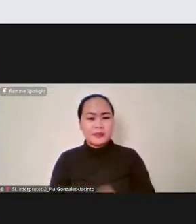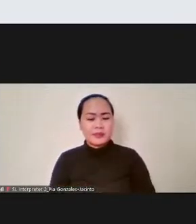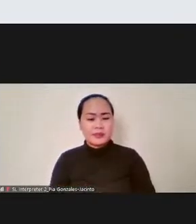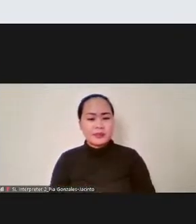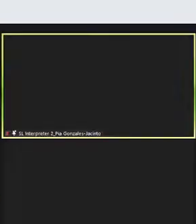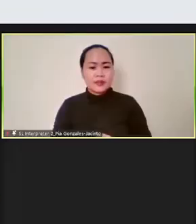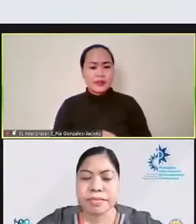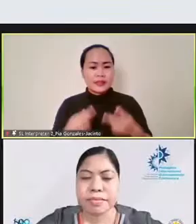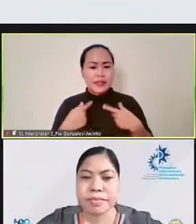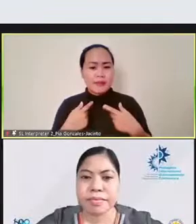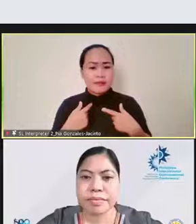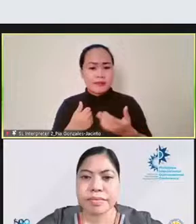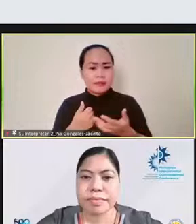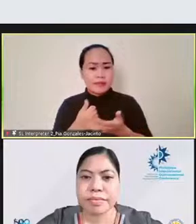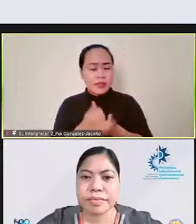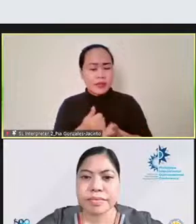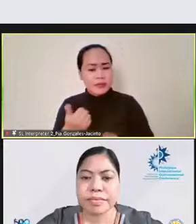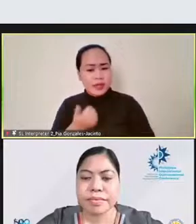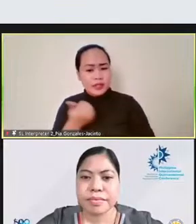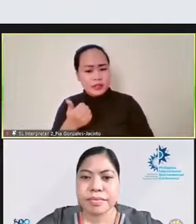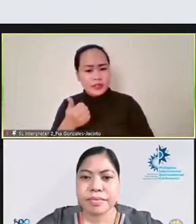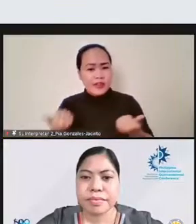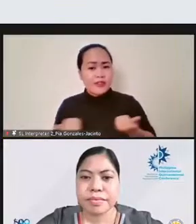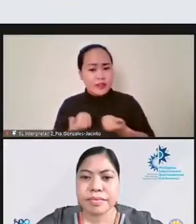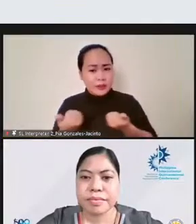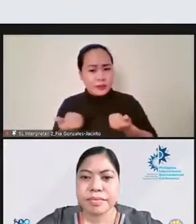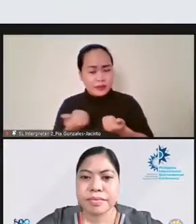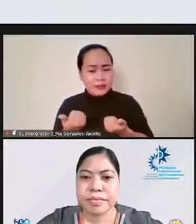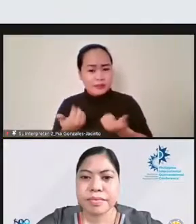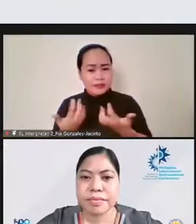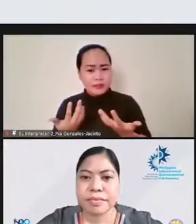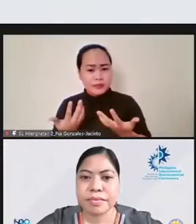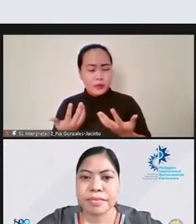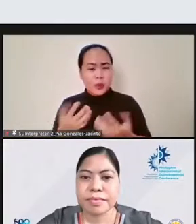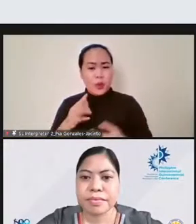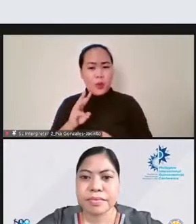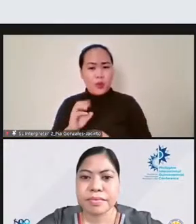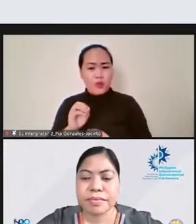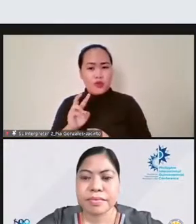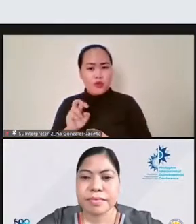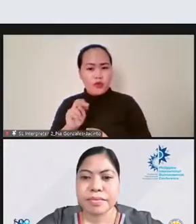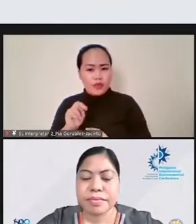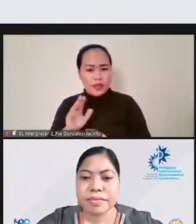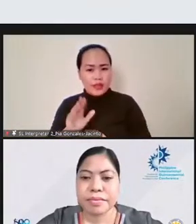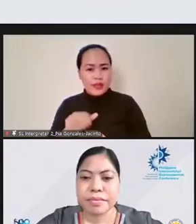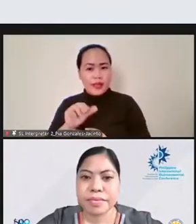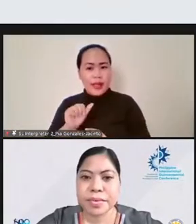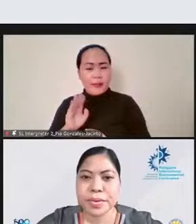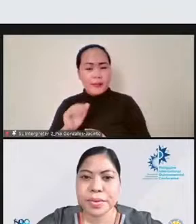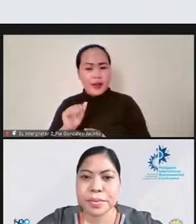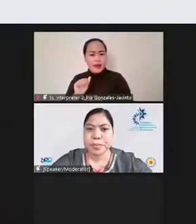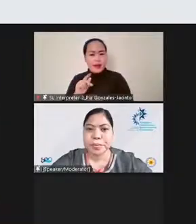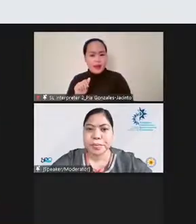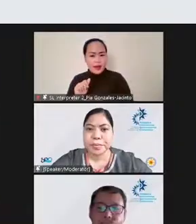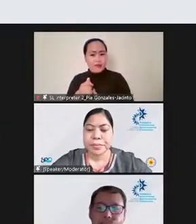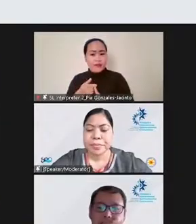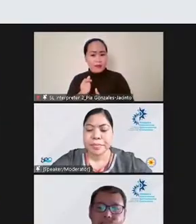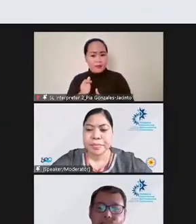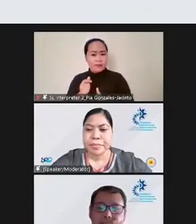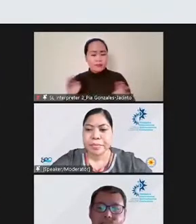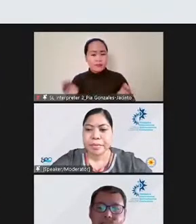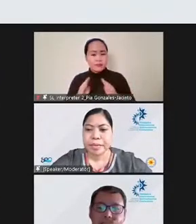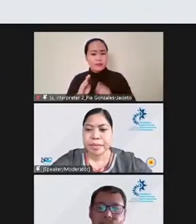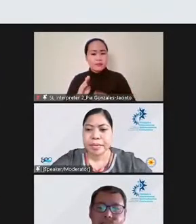what we see in the available woven abaca cloth from Bicol are those